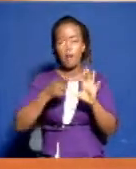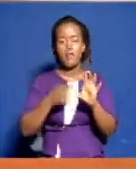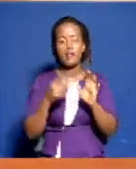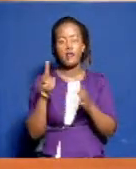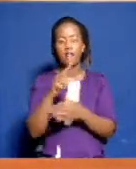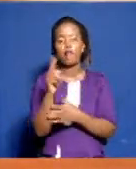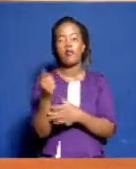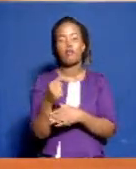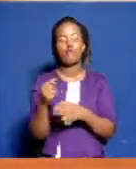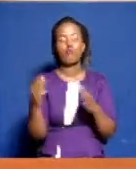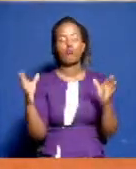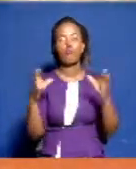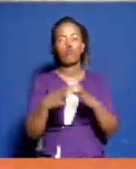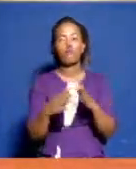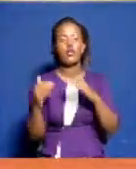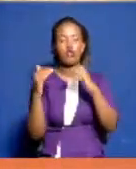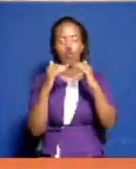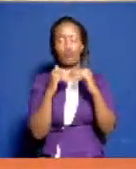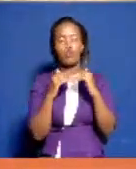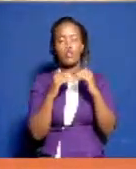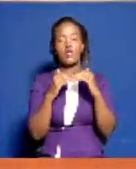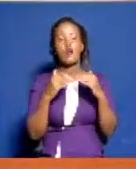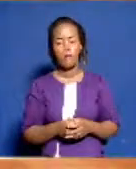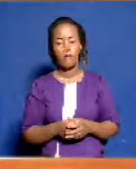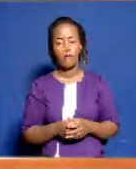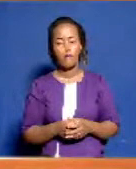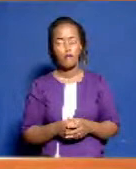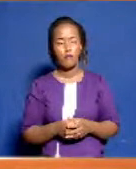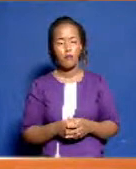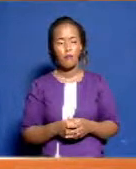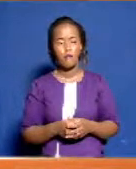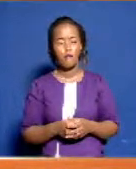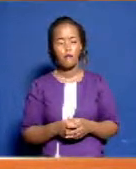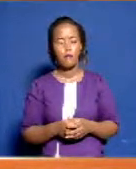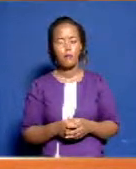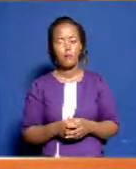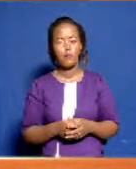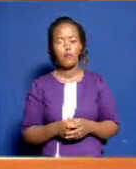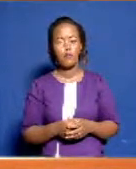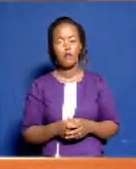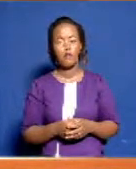Slam main draw, was given a standing ovation as he left the...